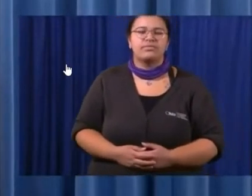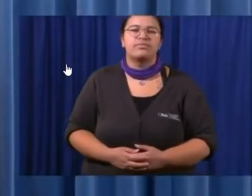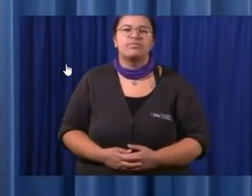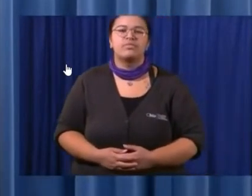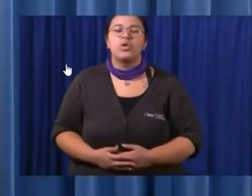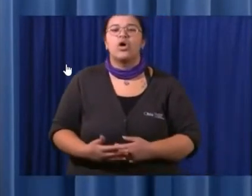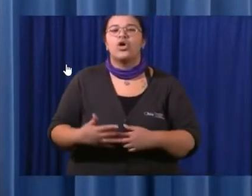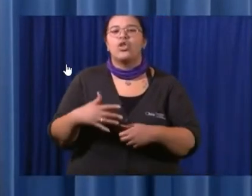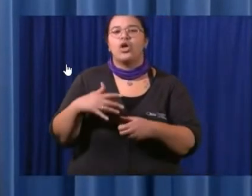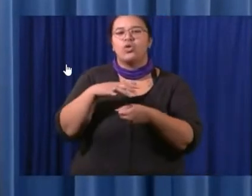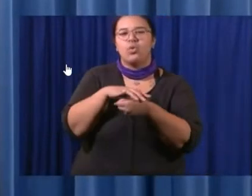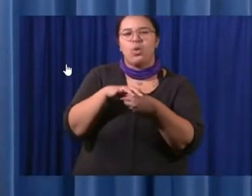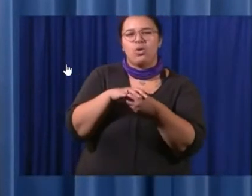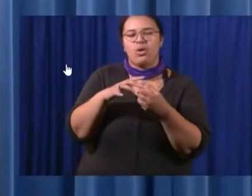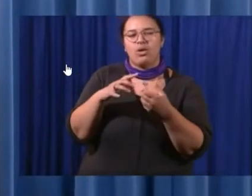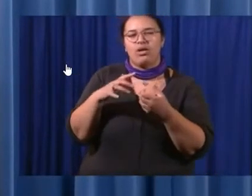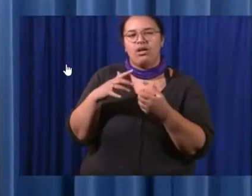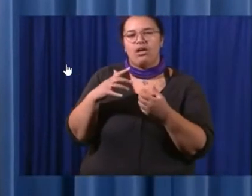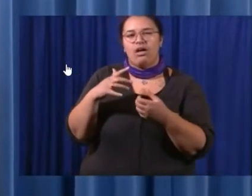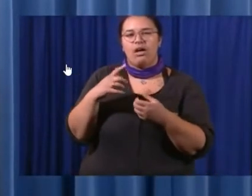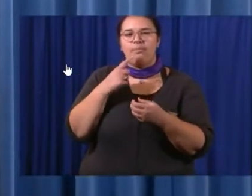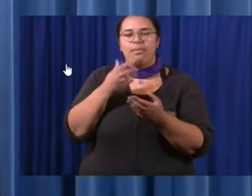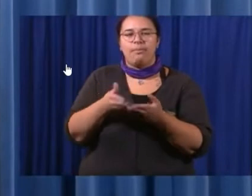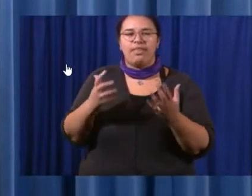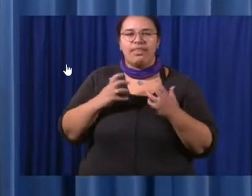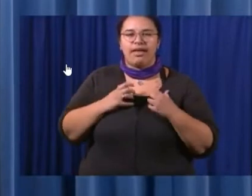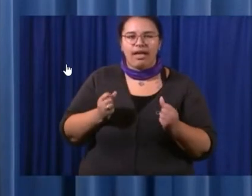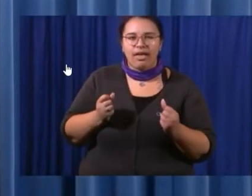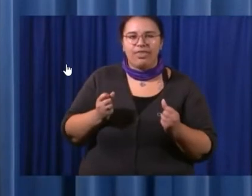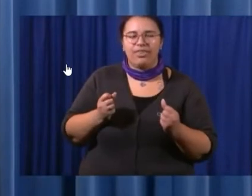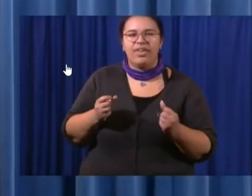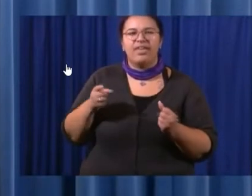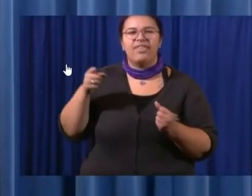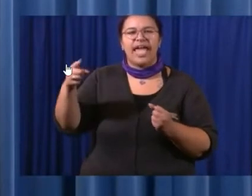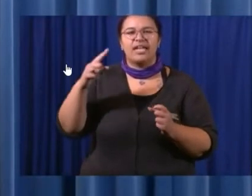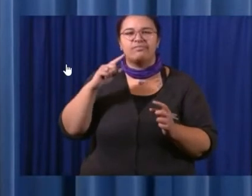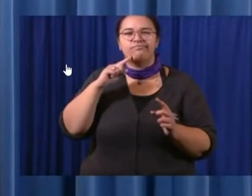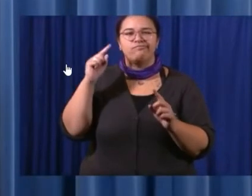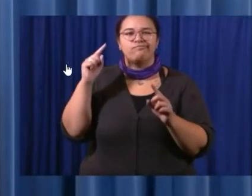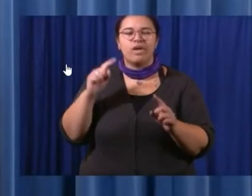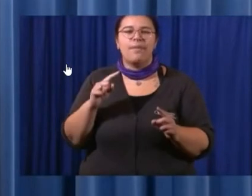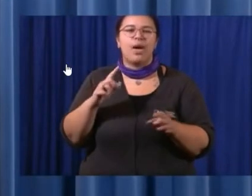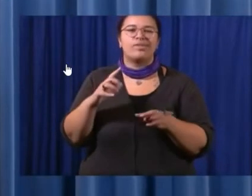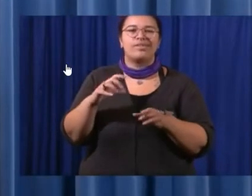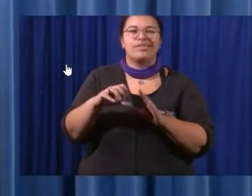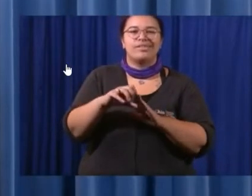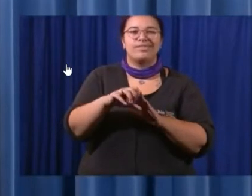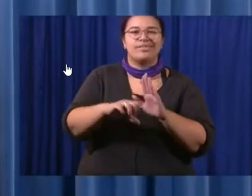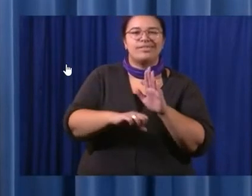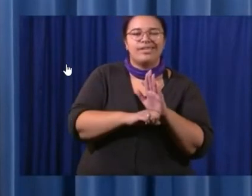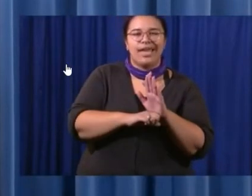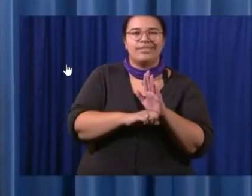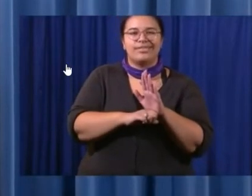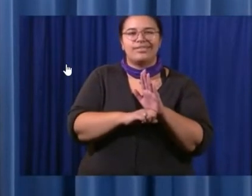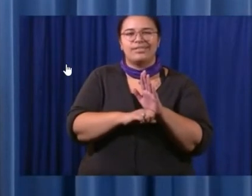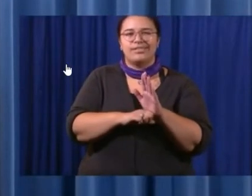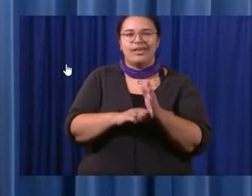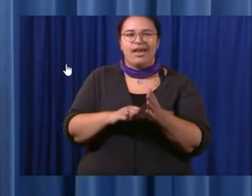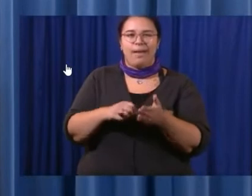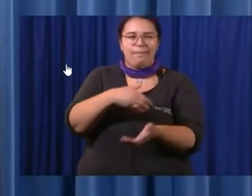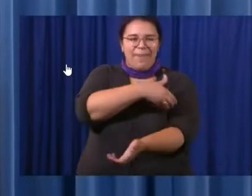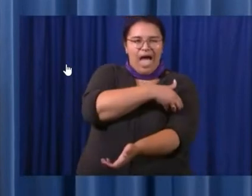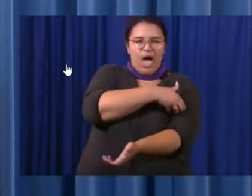health jurisdiction on state property and state facilities. If Mayor Ginther institutes a mask mandate, does that mean